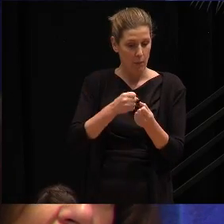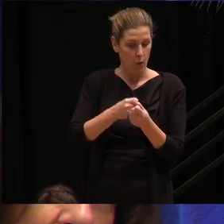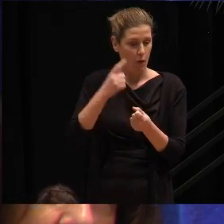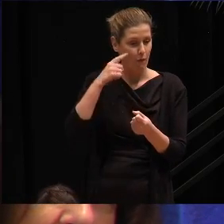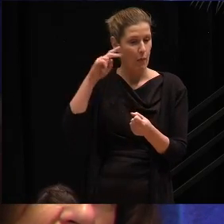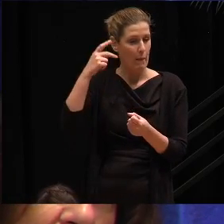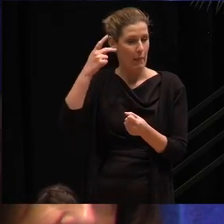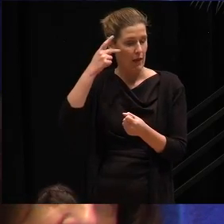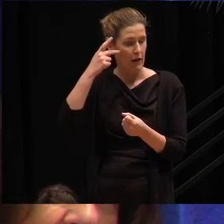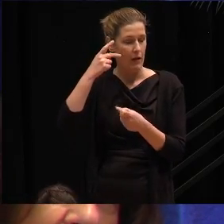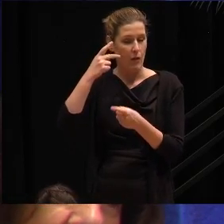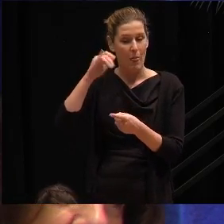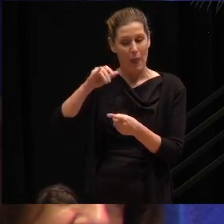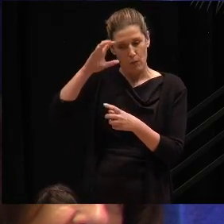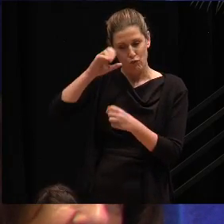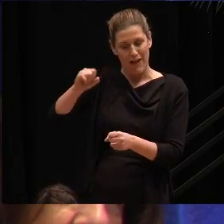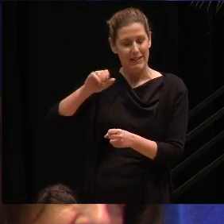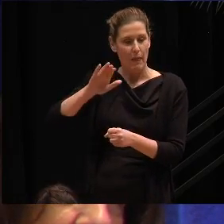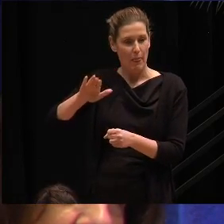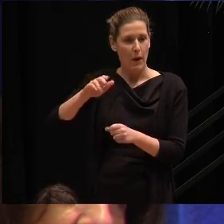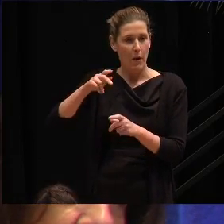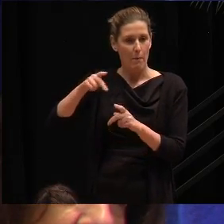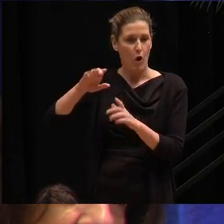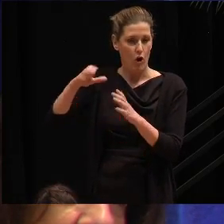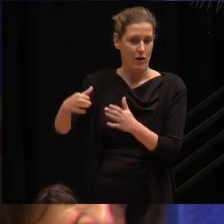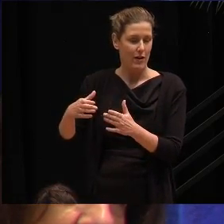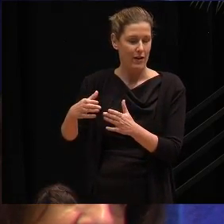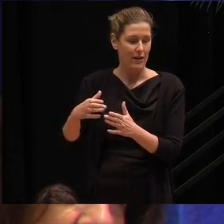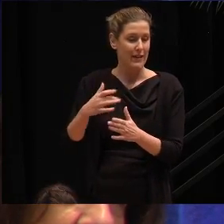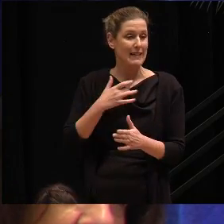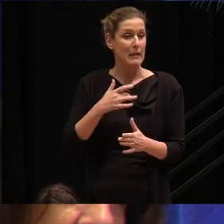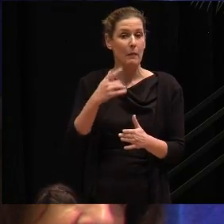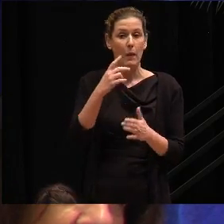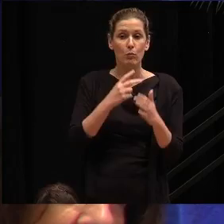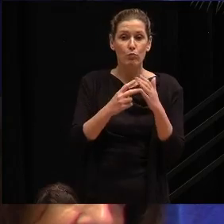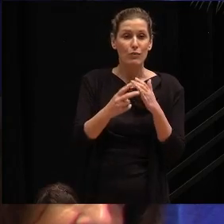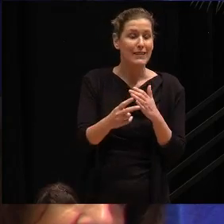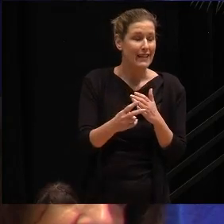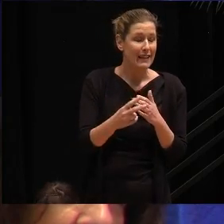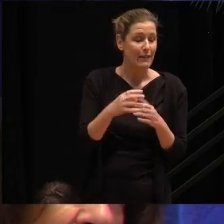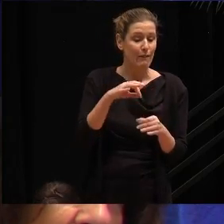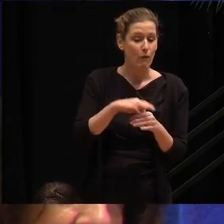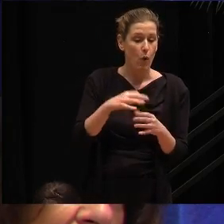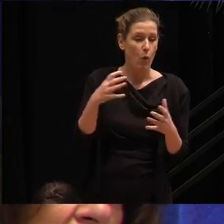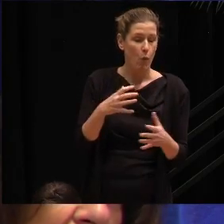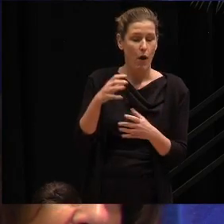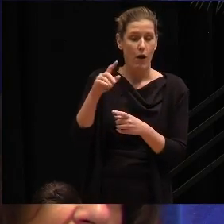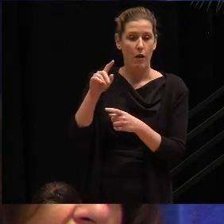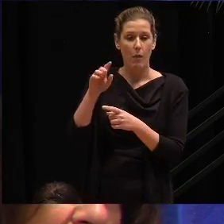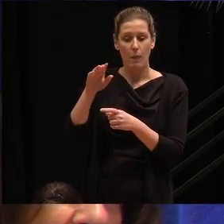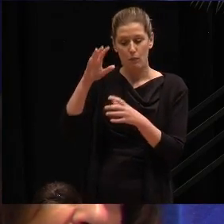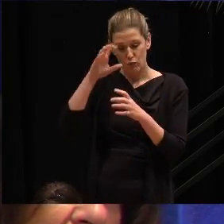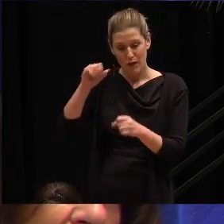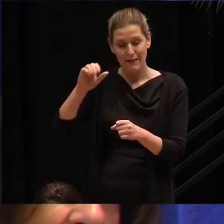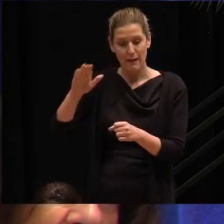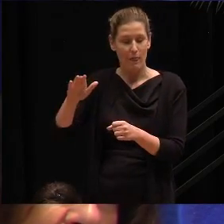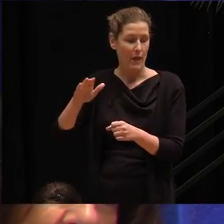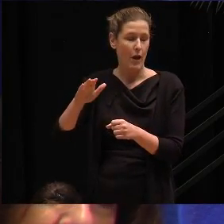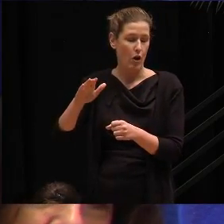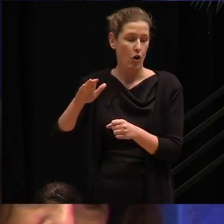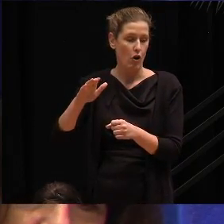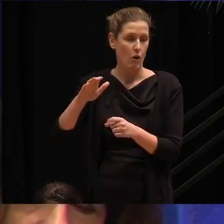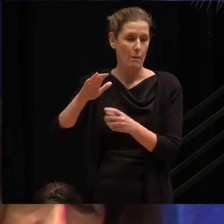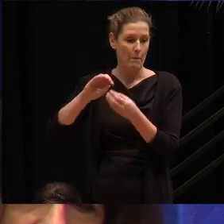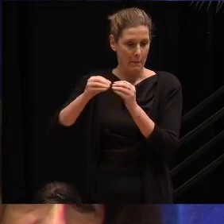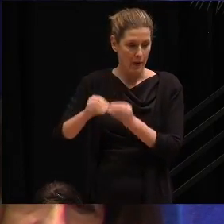the aggregate level, the best predictor of the vote is presidential popularity and the economy. And so those